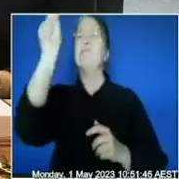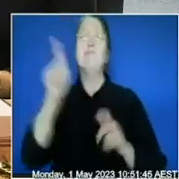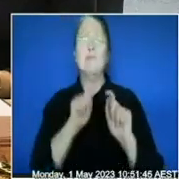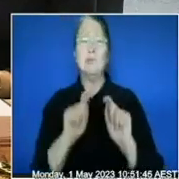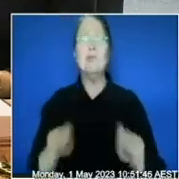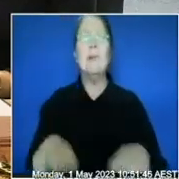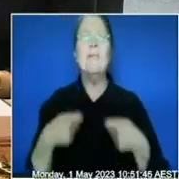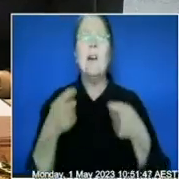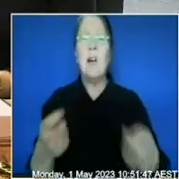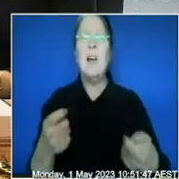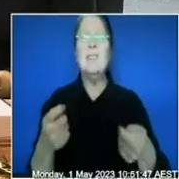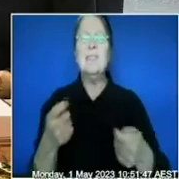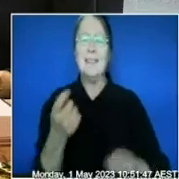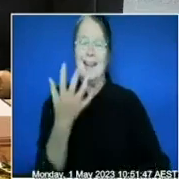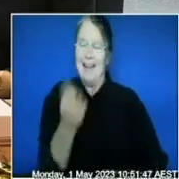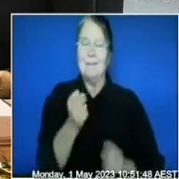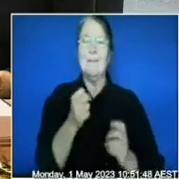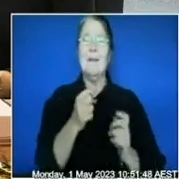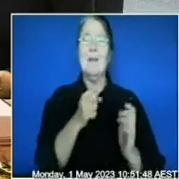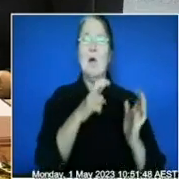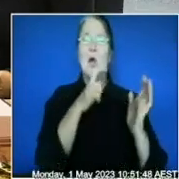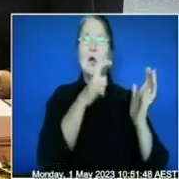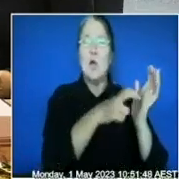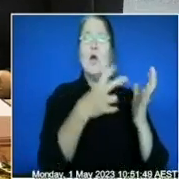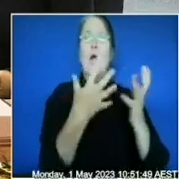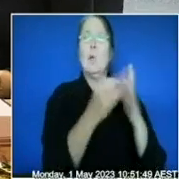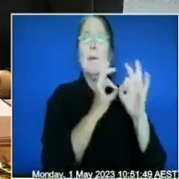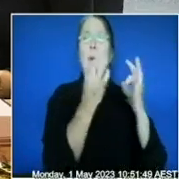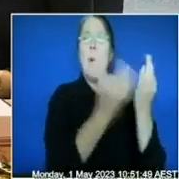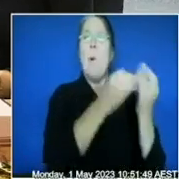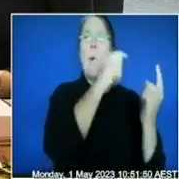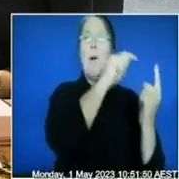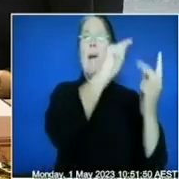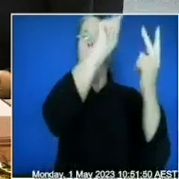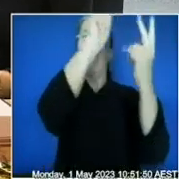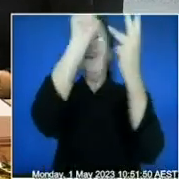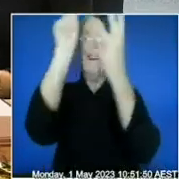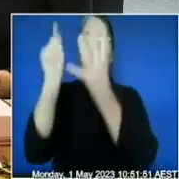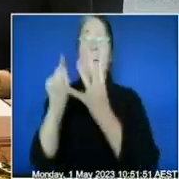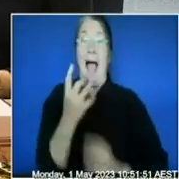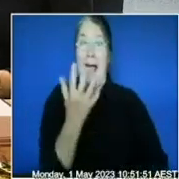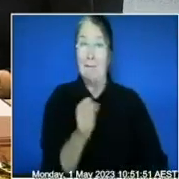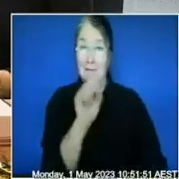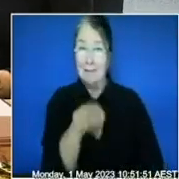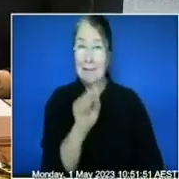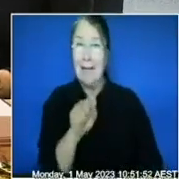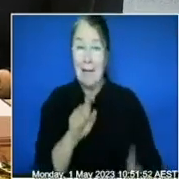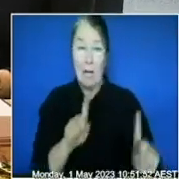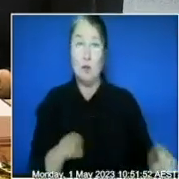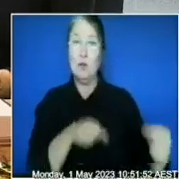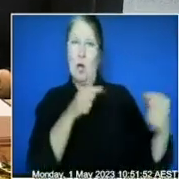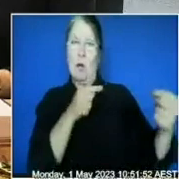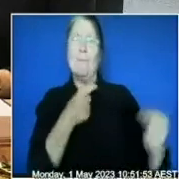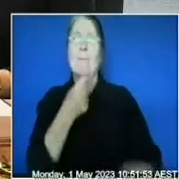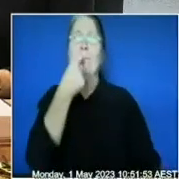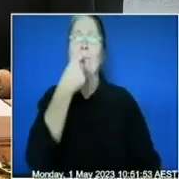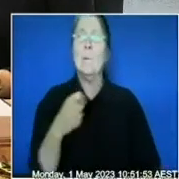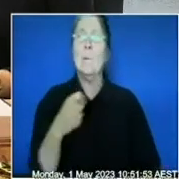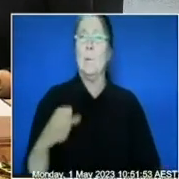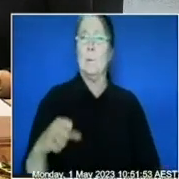staff, most staff would have had positions with those services that were longer term that wouldn't have run out at that